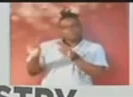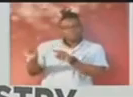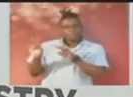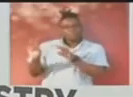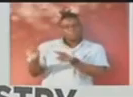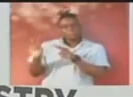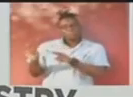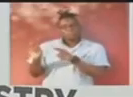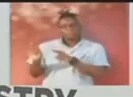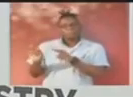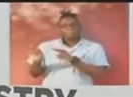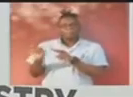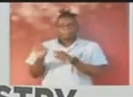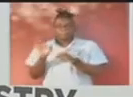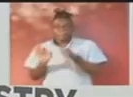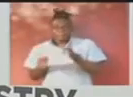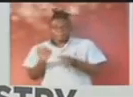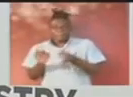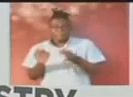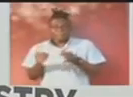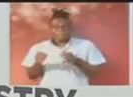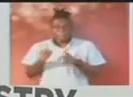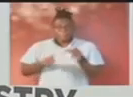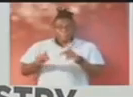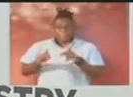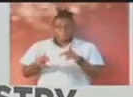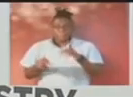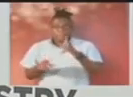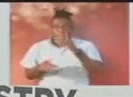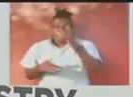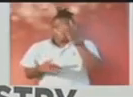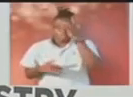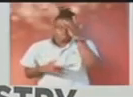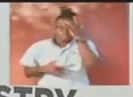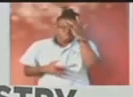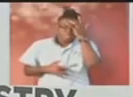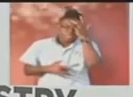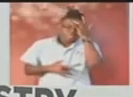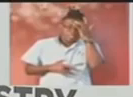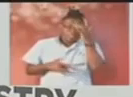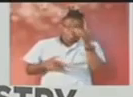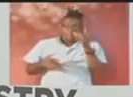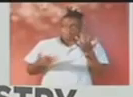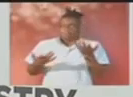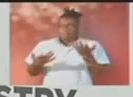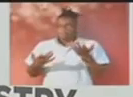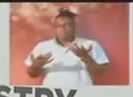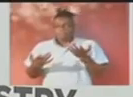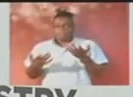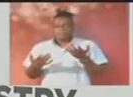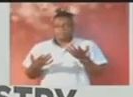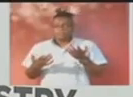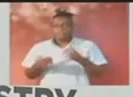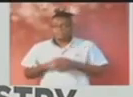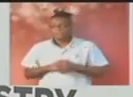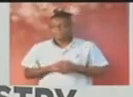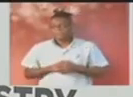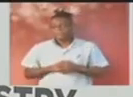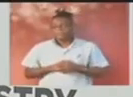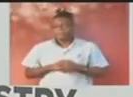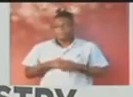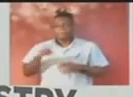suspected cases of adverse events from patients and healthcare professionals. It's actually